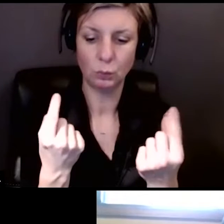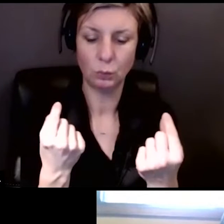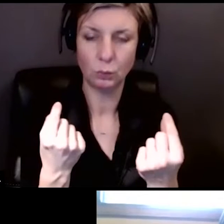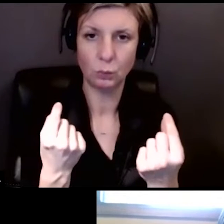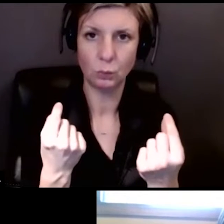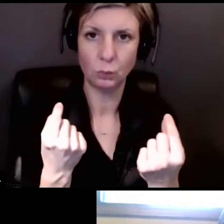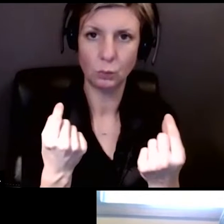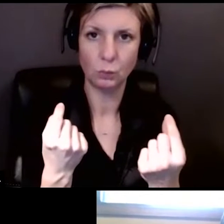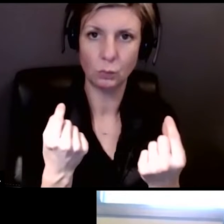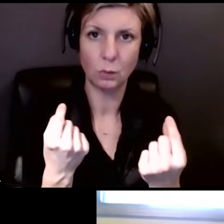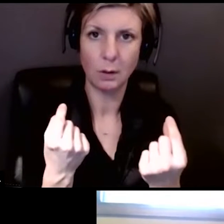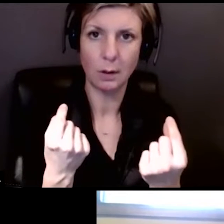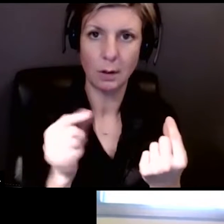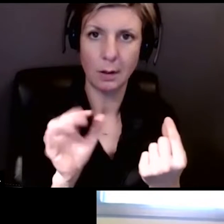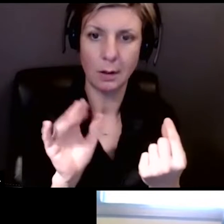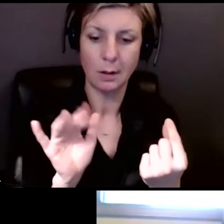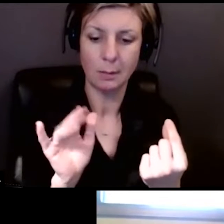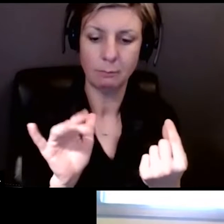allowing